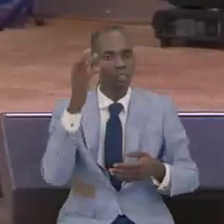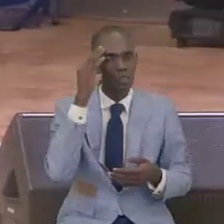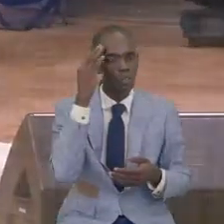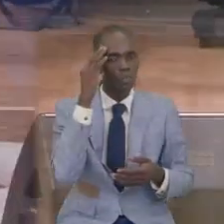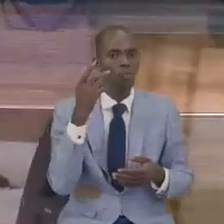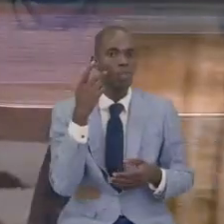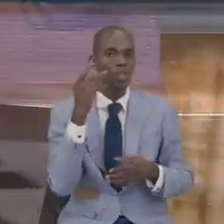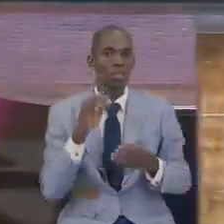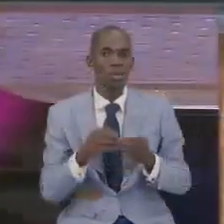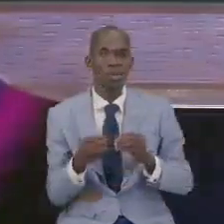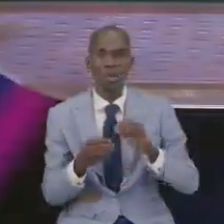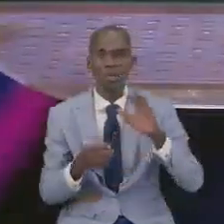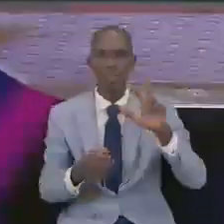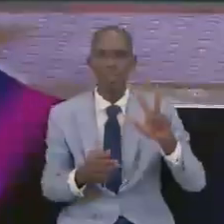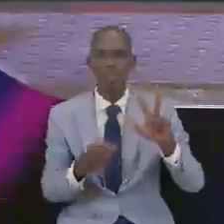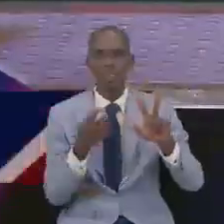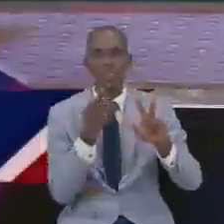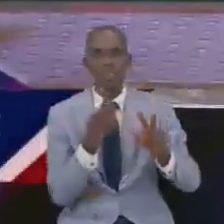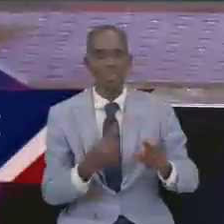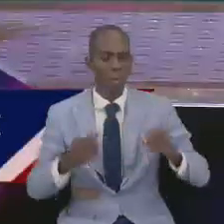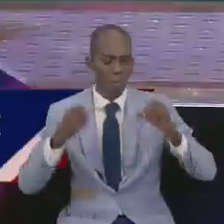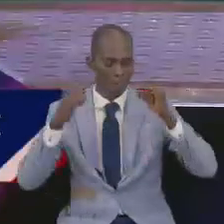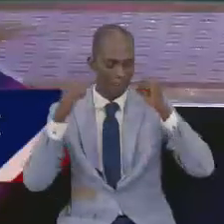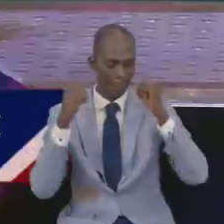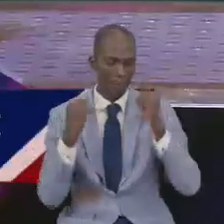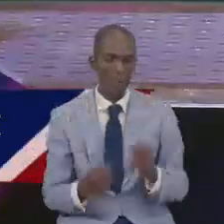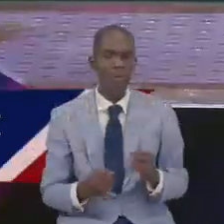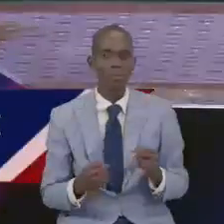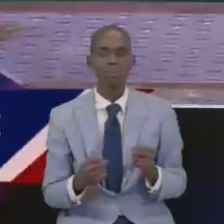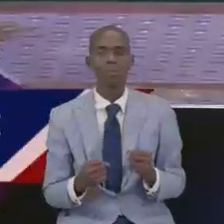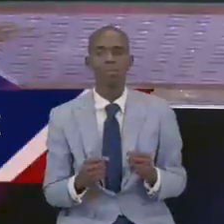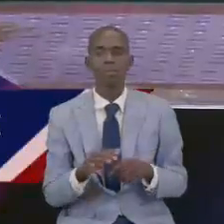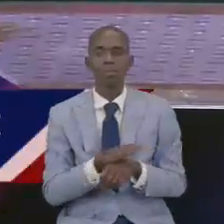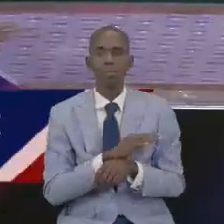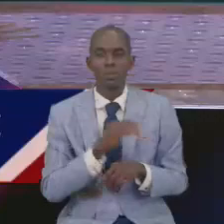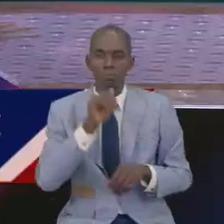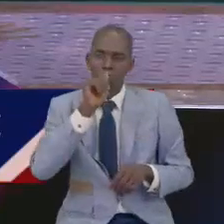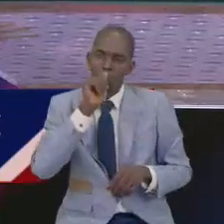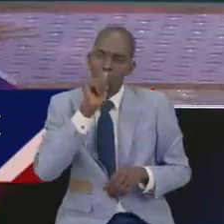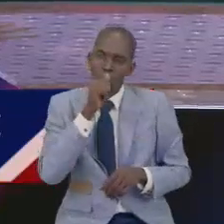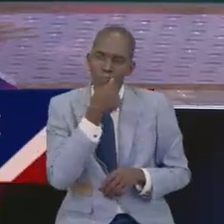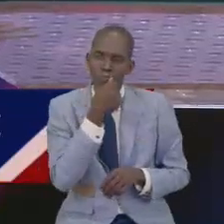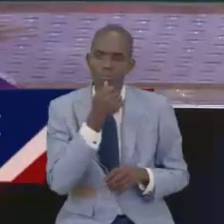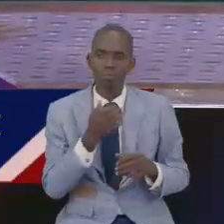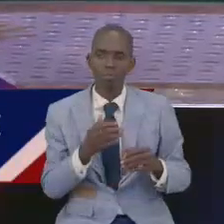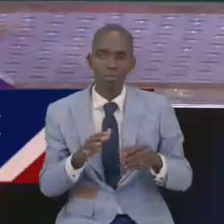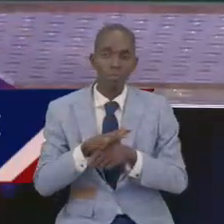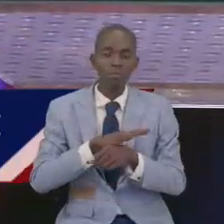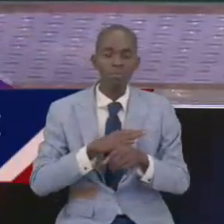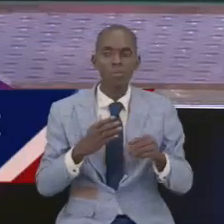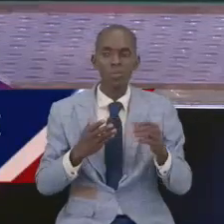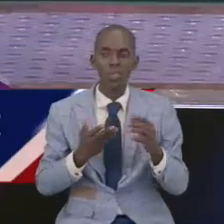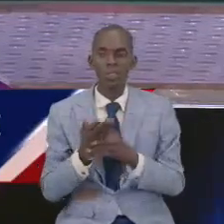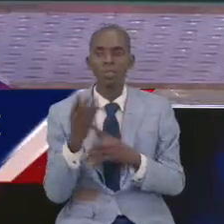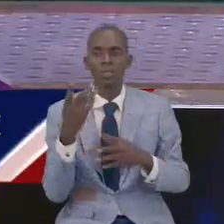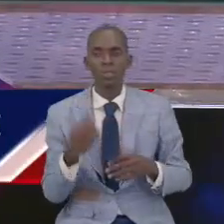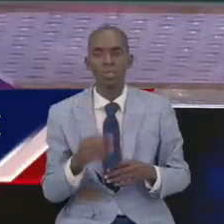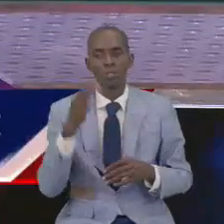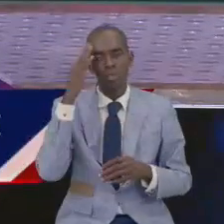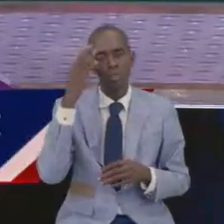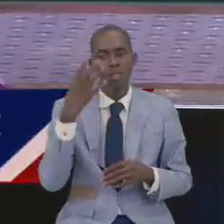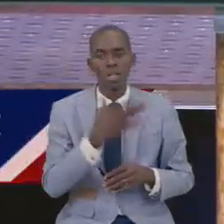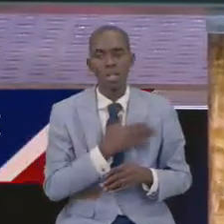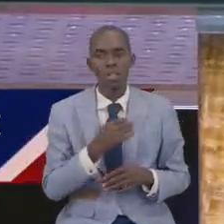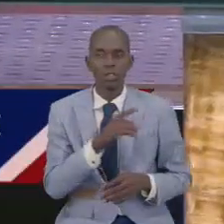Number three, the powerful endowment through the knowledge and lordship of the King. The